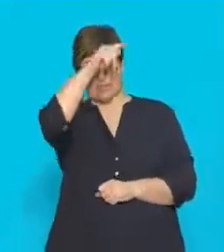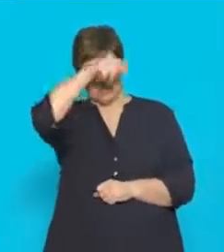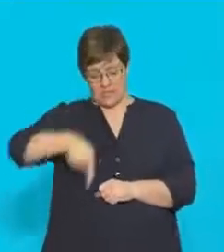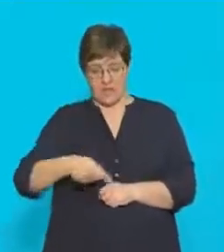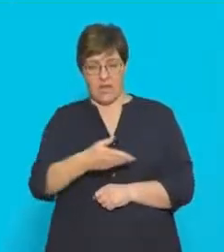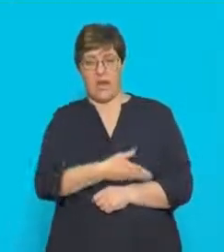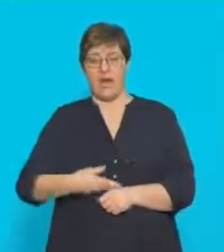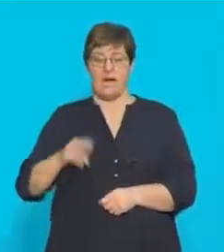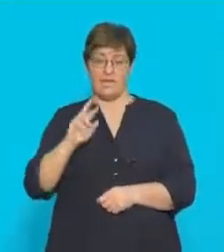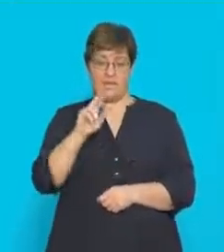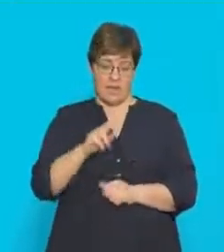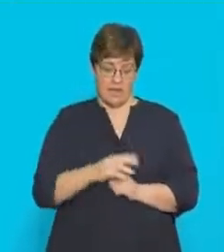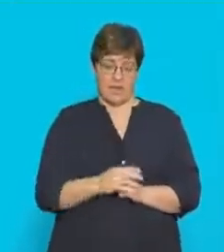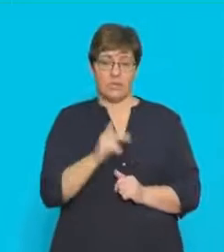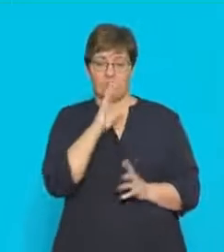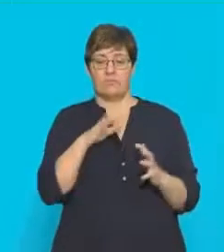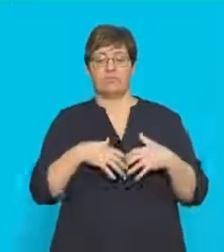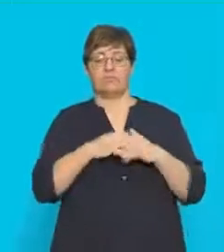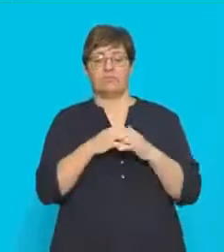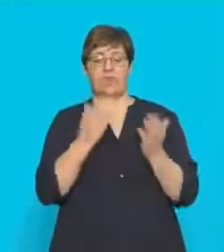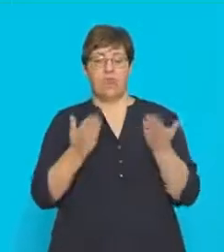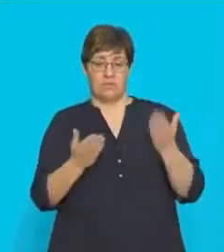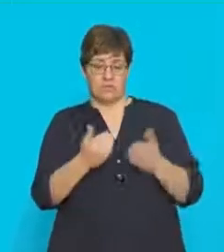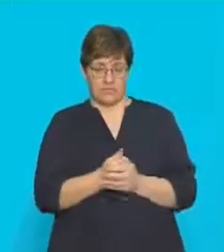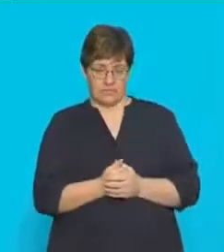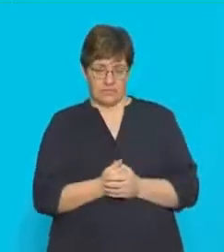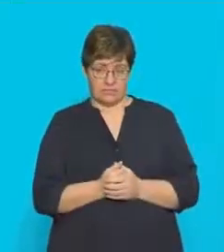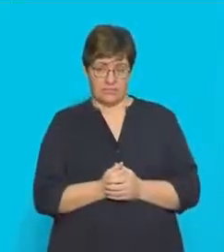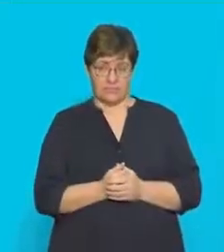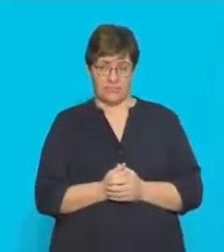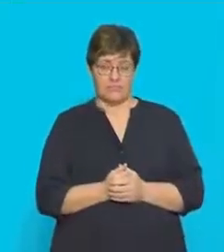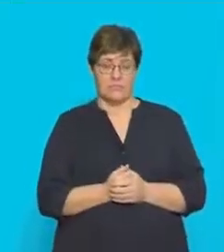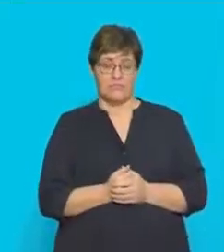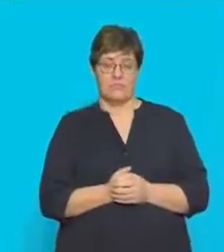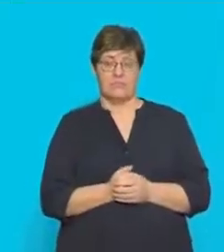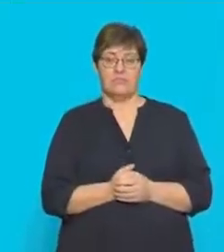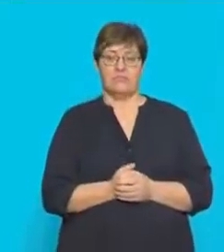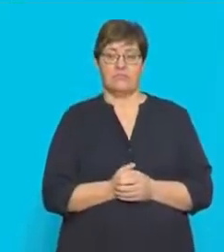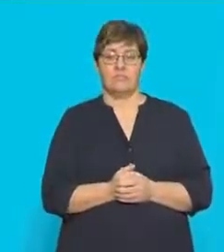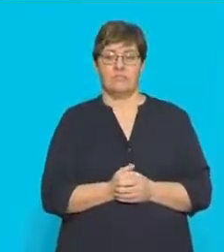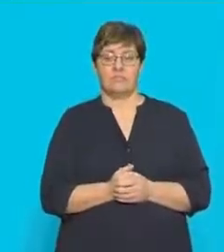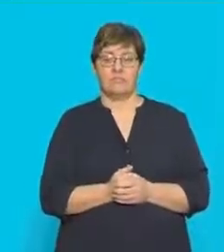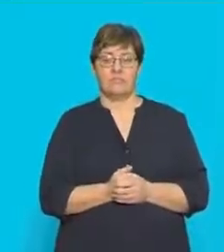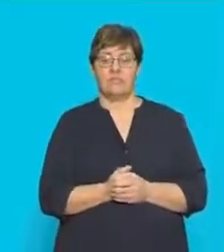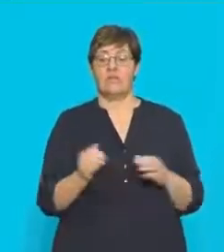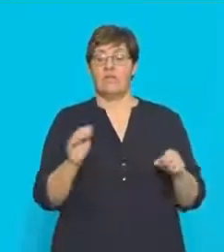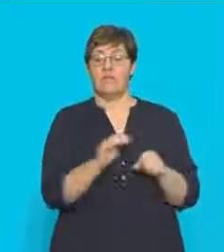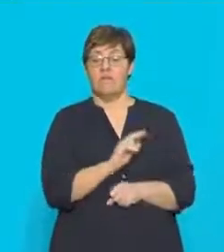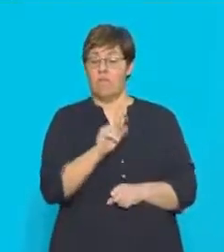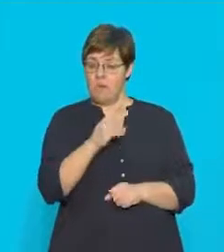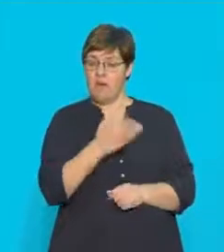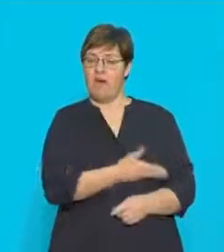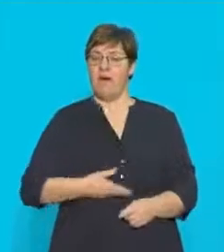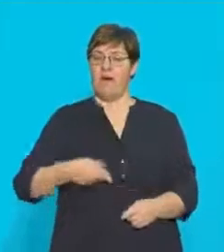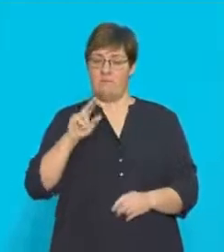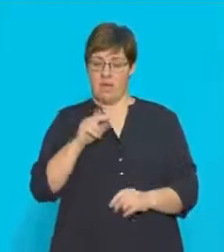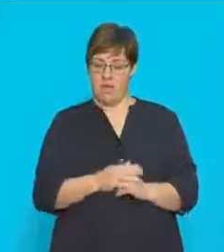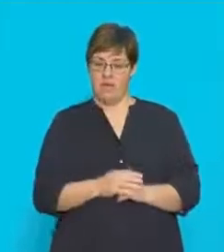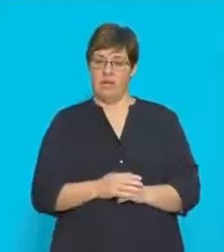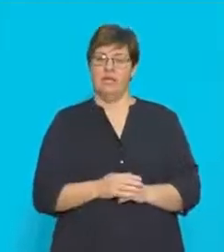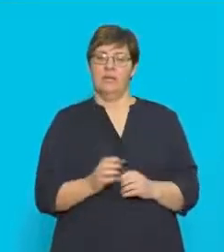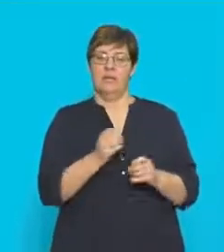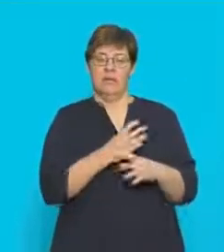half pair to make up our equation, to set up our equation that we can solve. So again, our full pair and our half pair, we're going to start